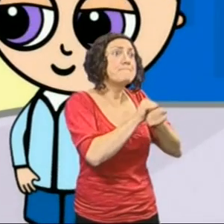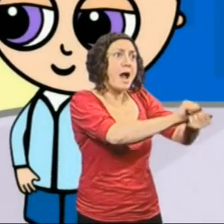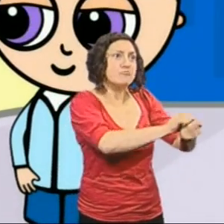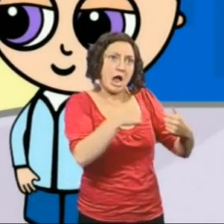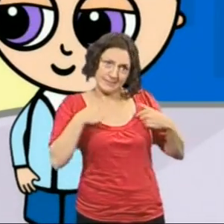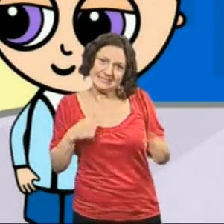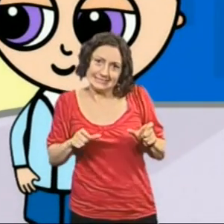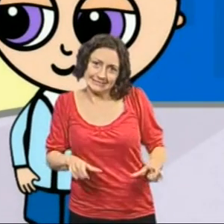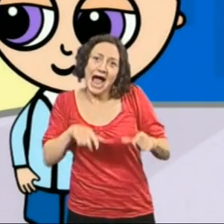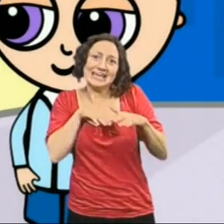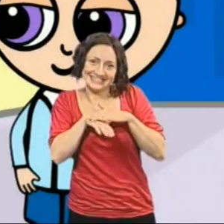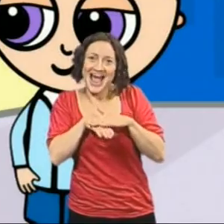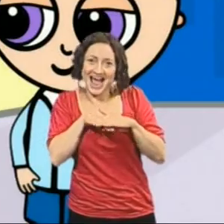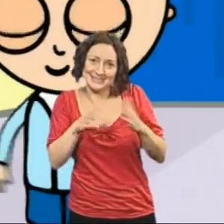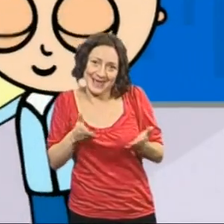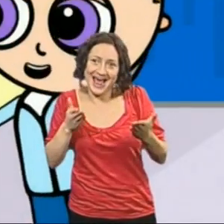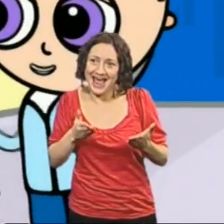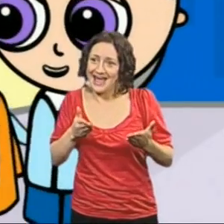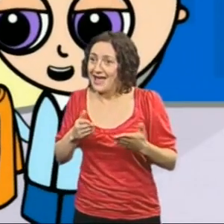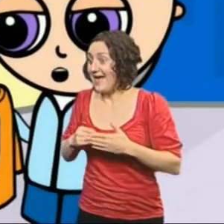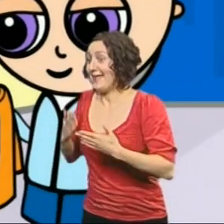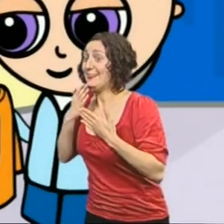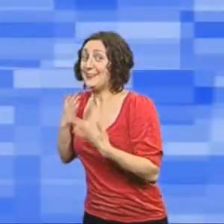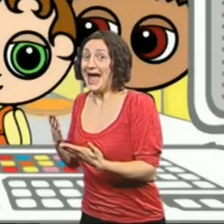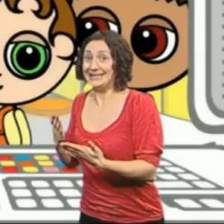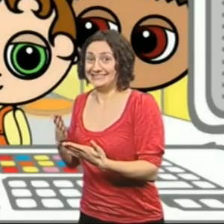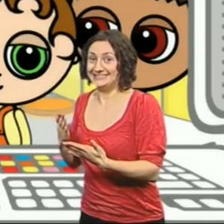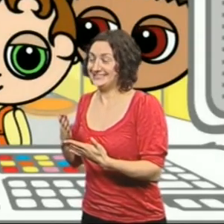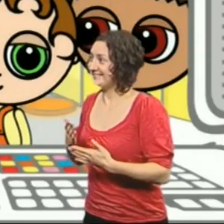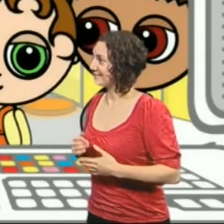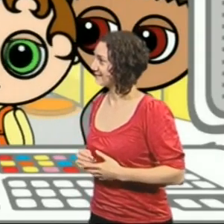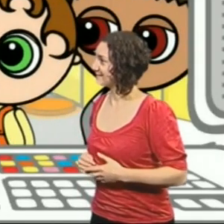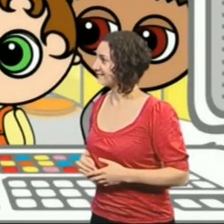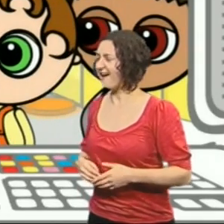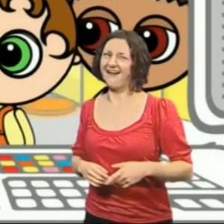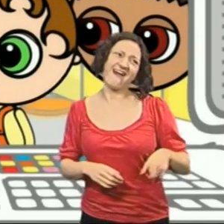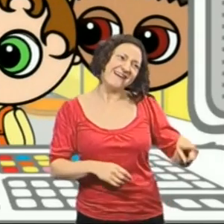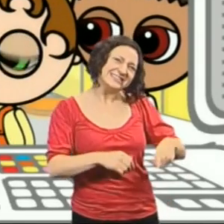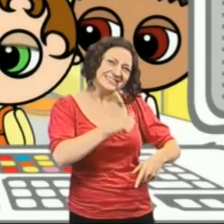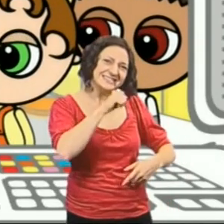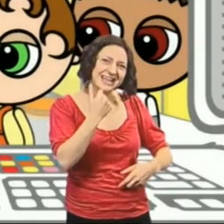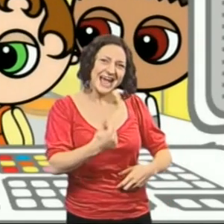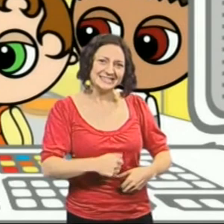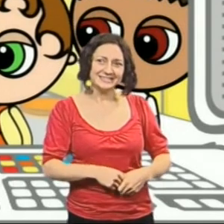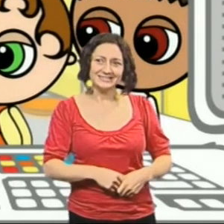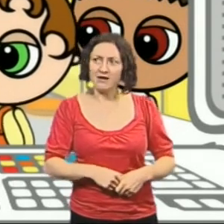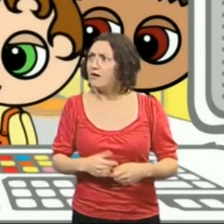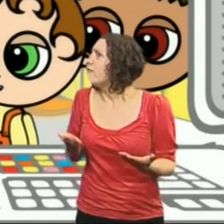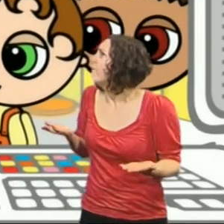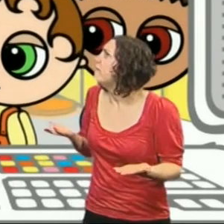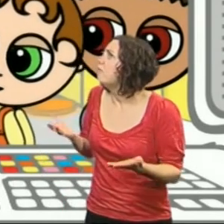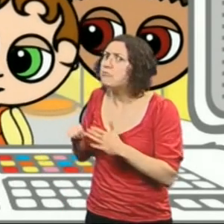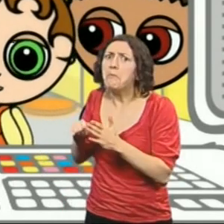coat. I want to play inside today. Thanks, Aaron. Ah, that's nice of Aaron. So what's the